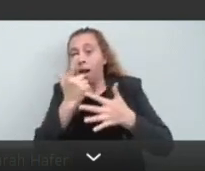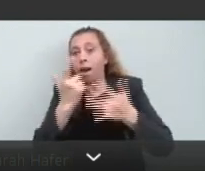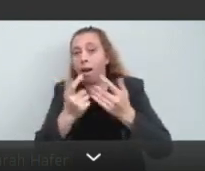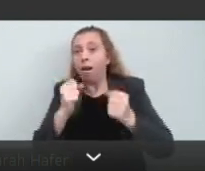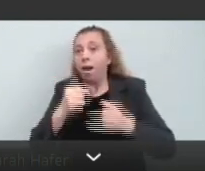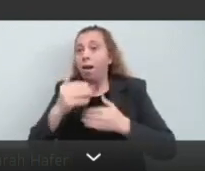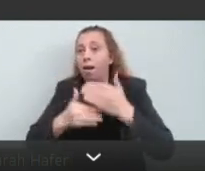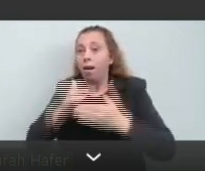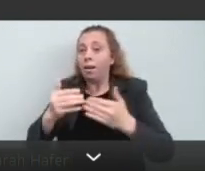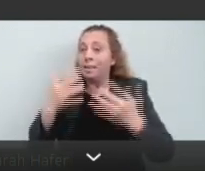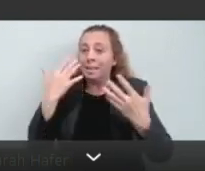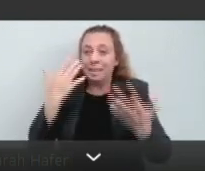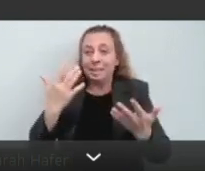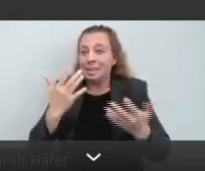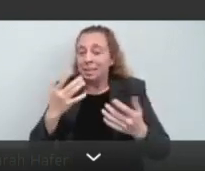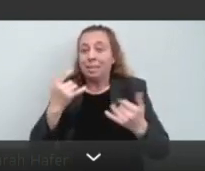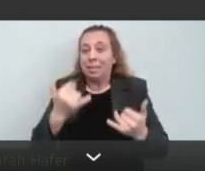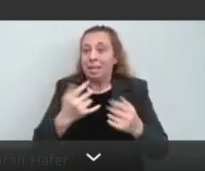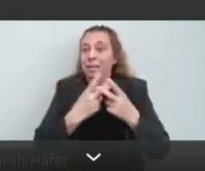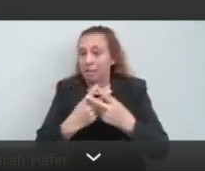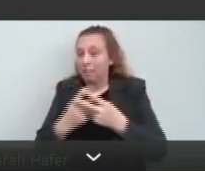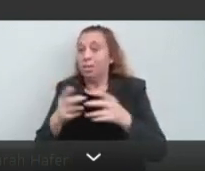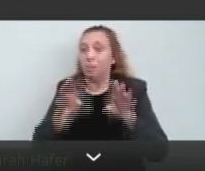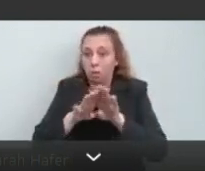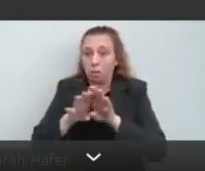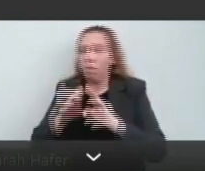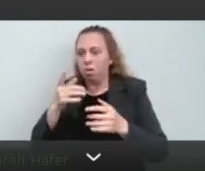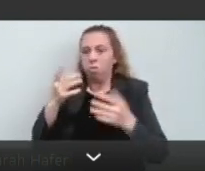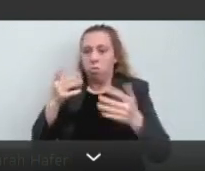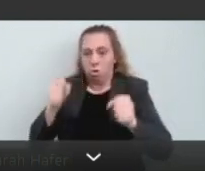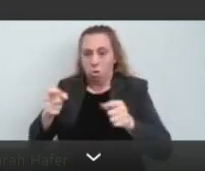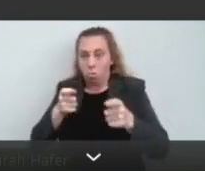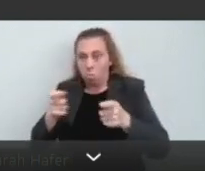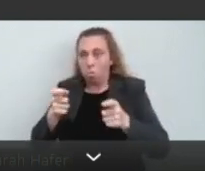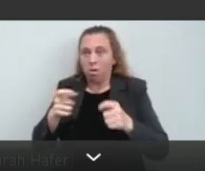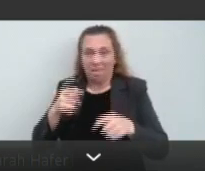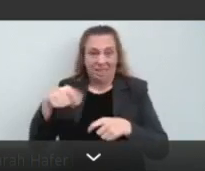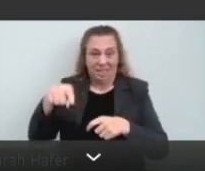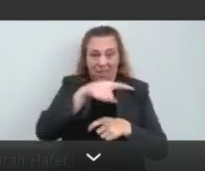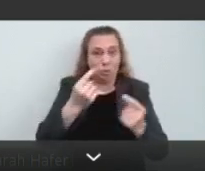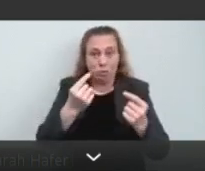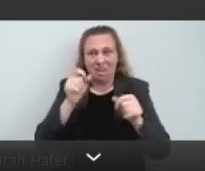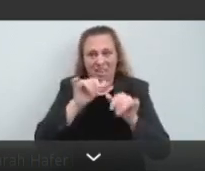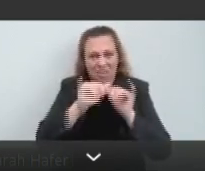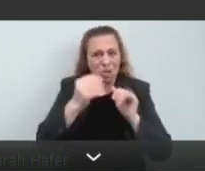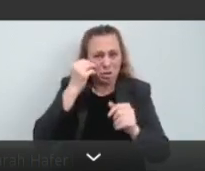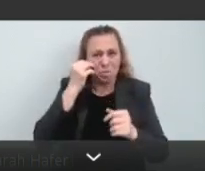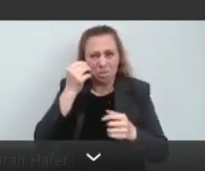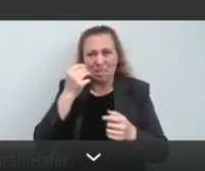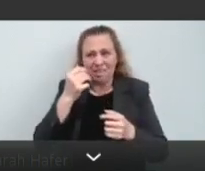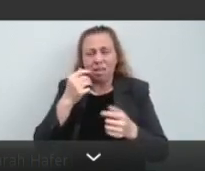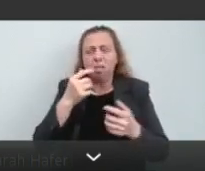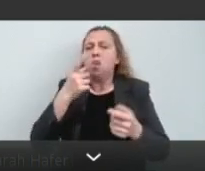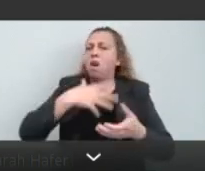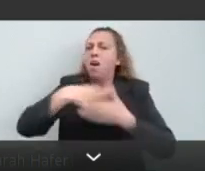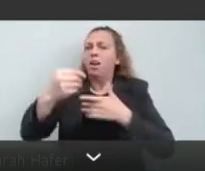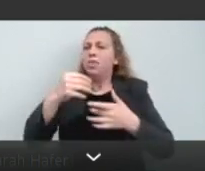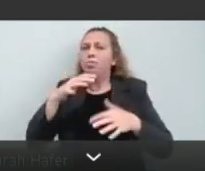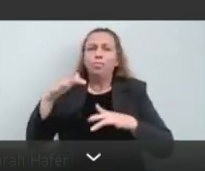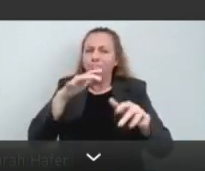can control, and that is you can stay close to home, but get outside. Wear face coverings if you can't